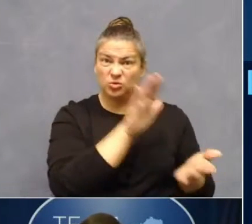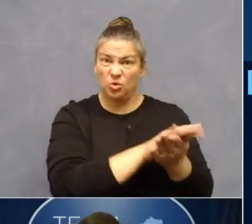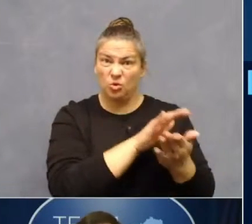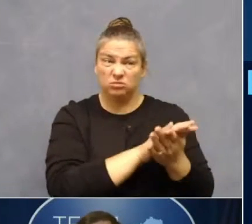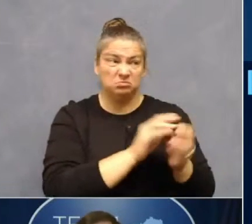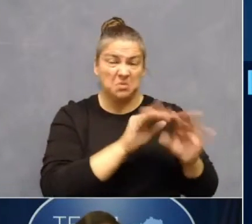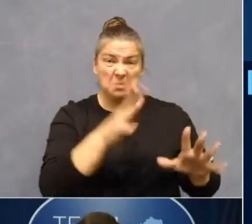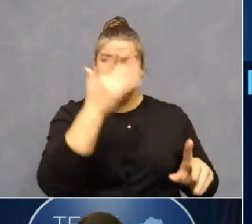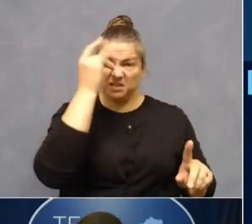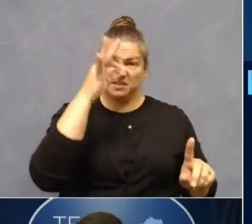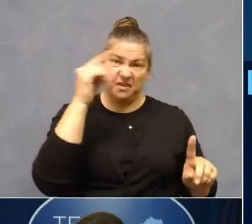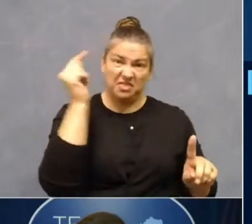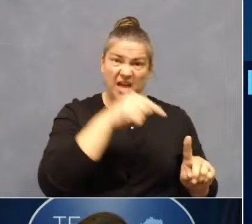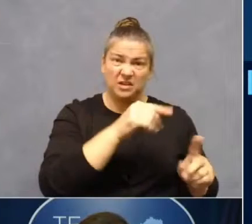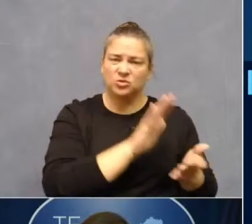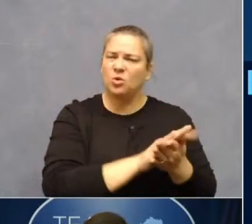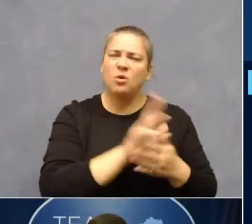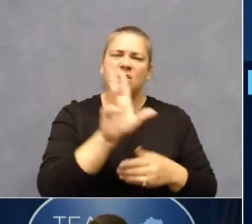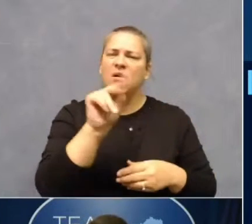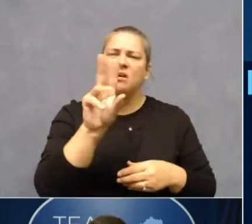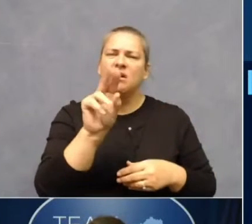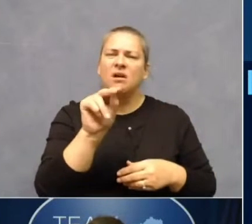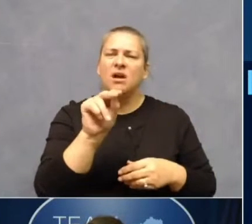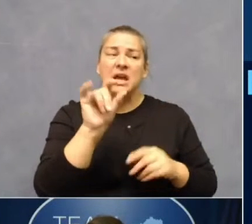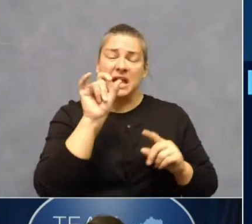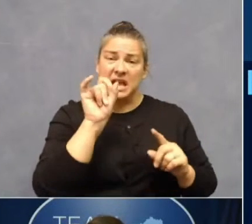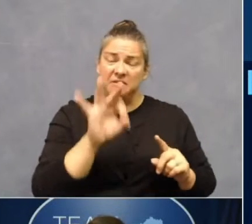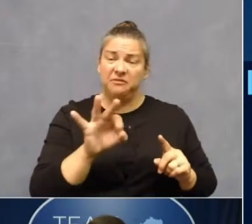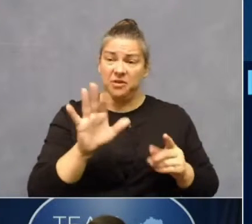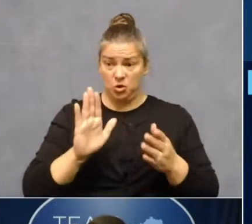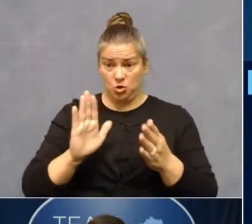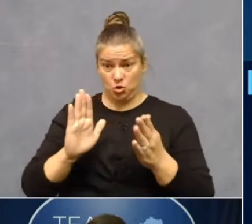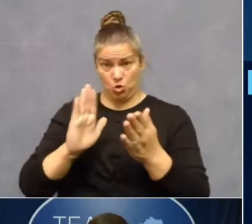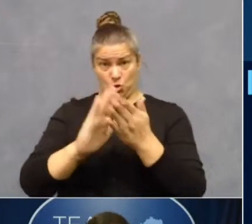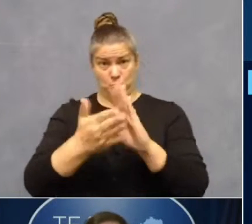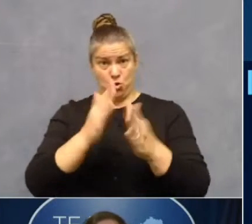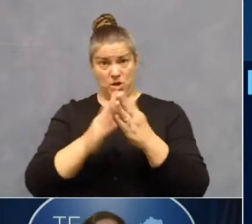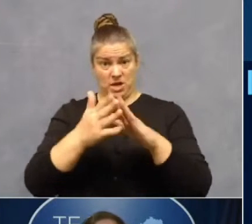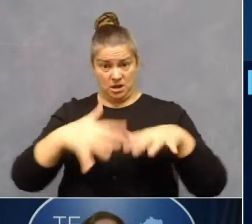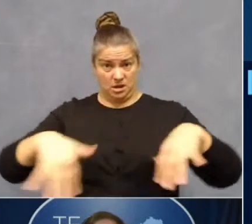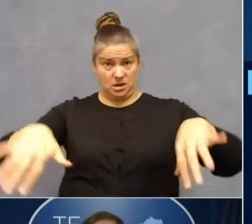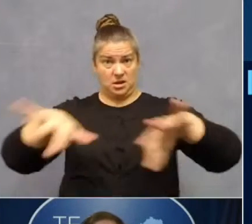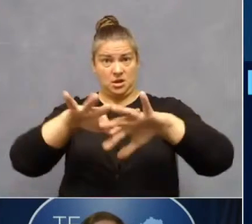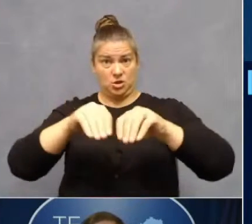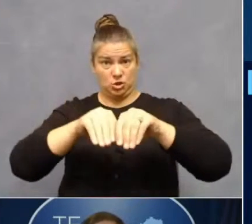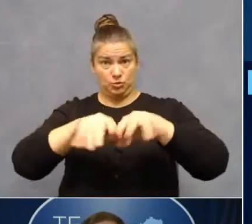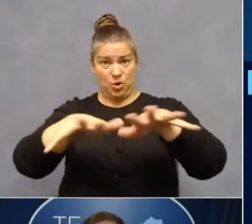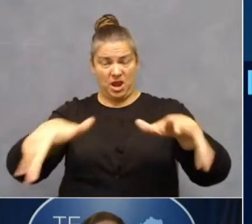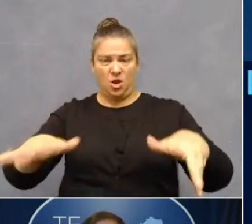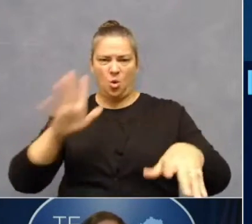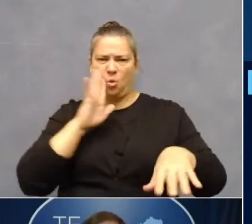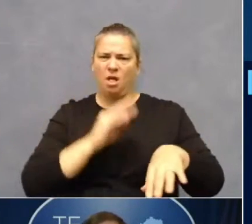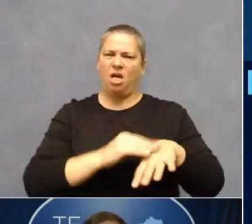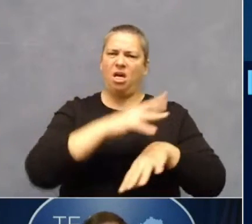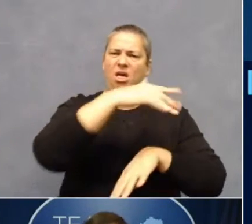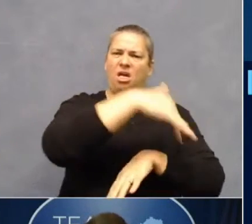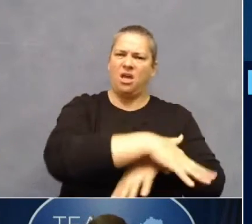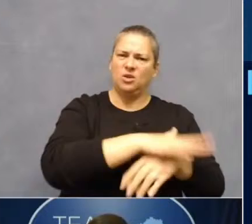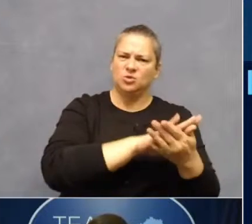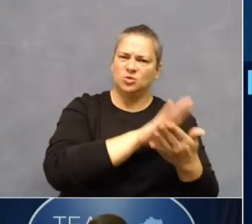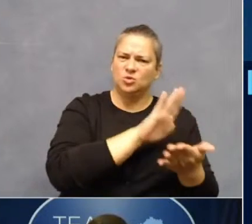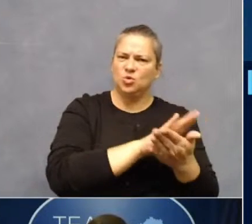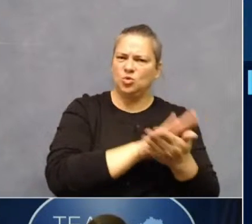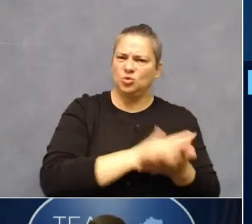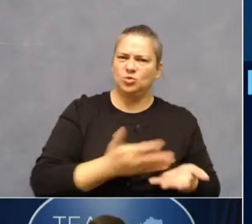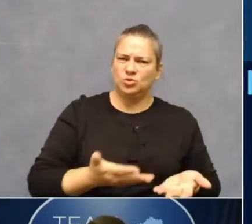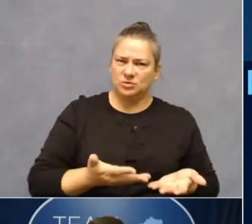will spread through the school if there's widespread community spread. But right now we're just asking the schools to bear the brunt